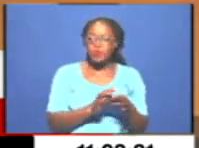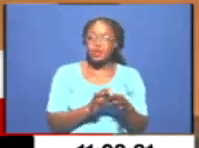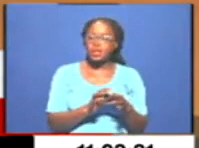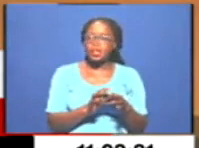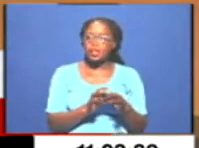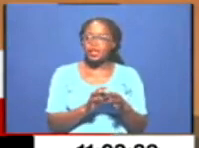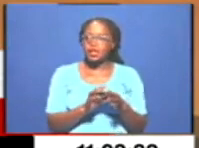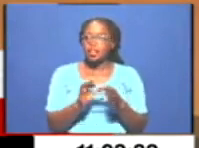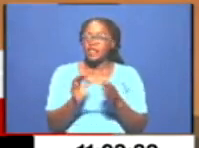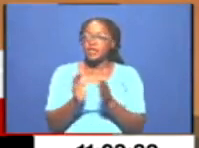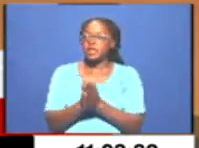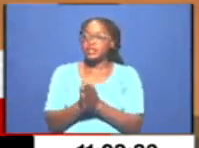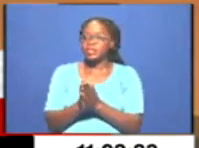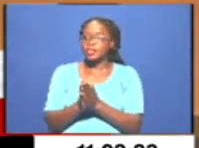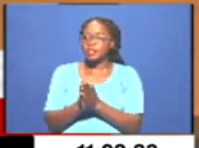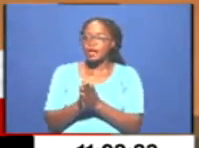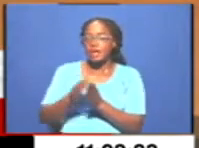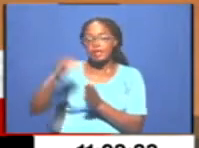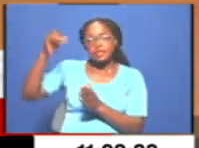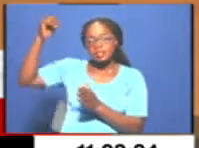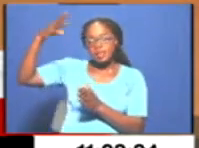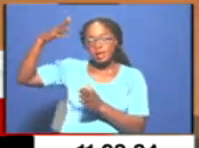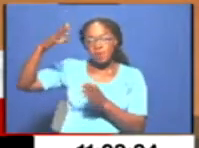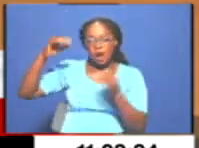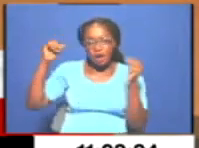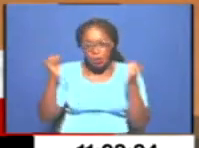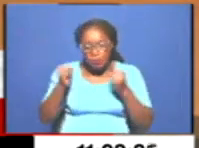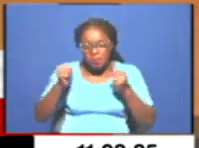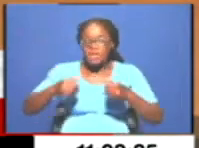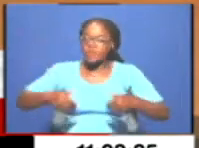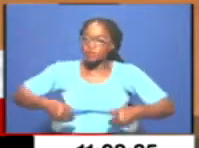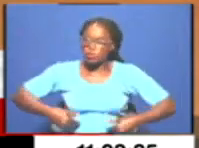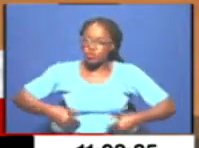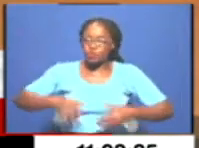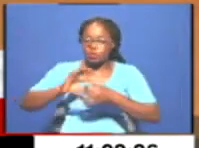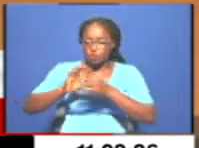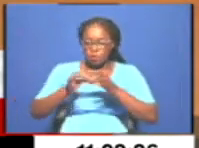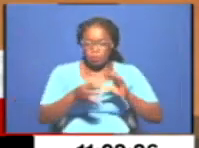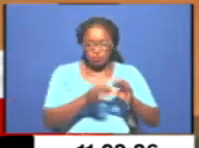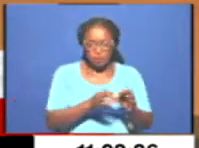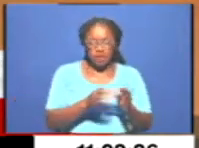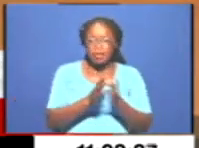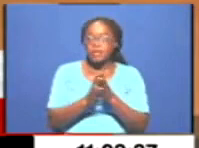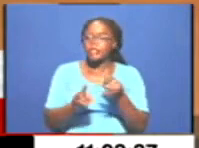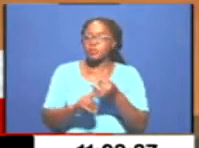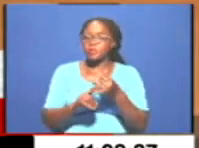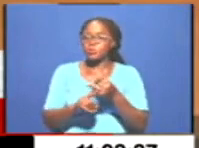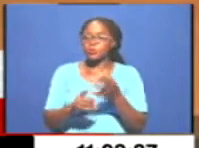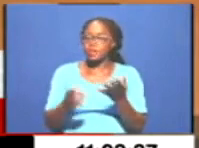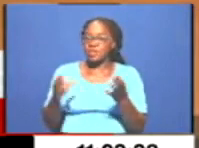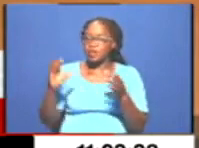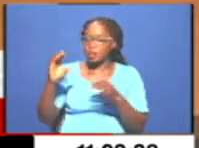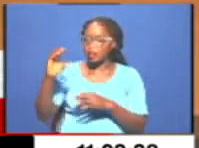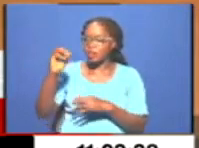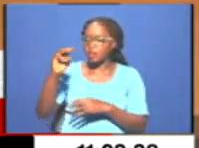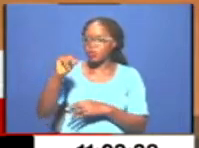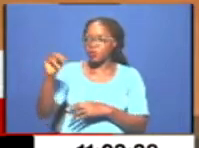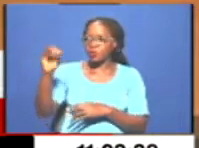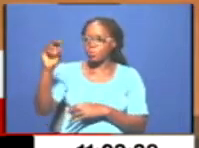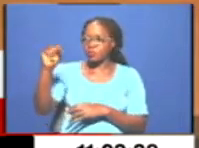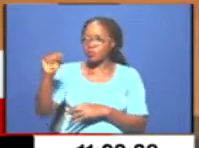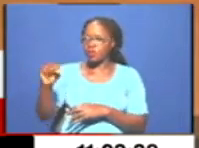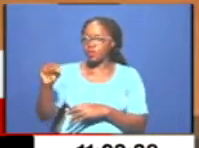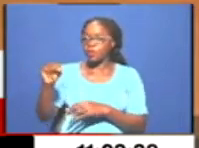Summer Olympics, Winter Olympics, and the Youth Olympics. And secondly, the Commonwealth Games. Commonwealth Games also at the top level, and